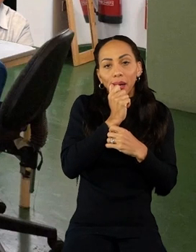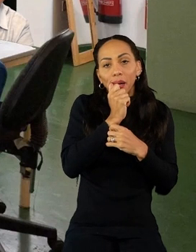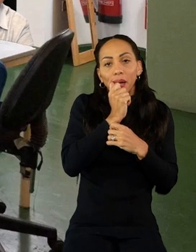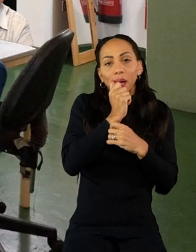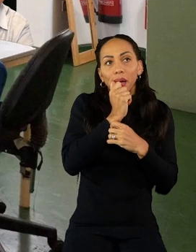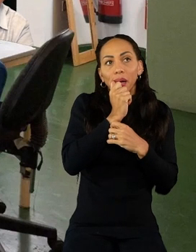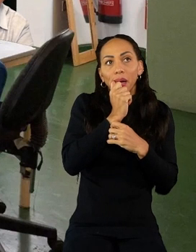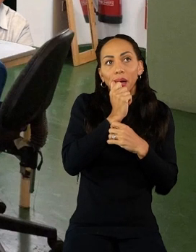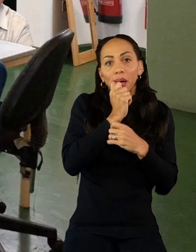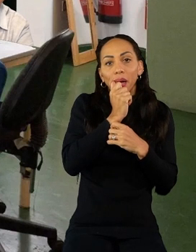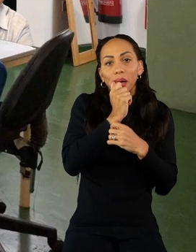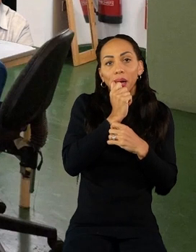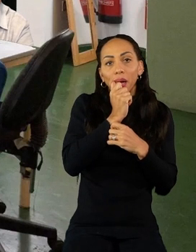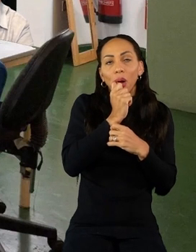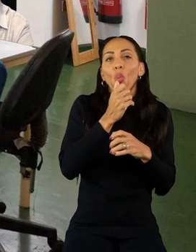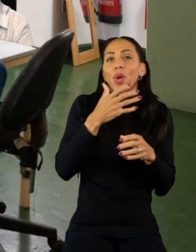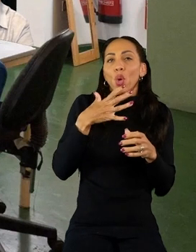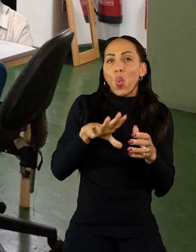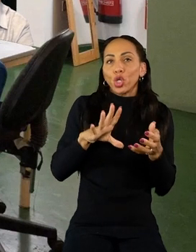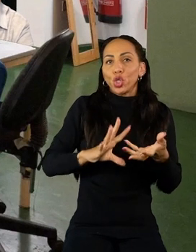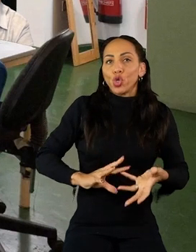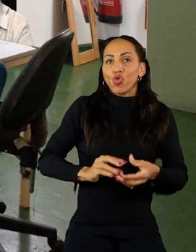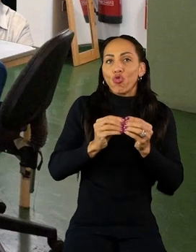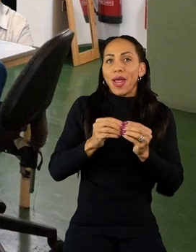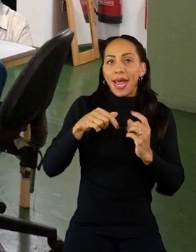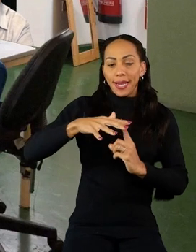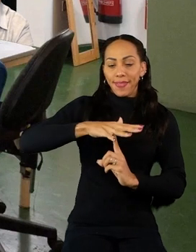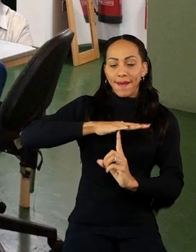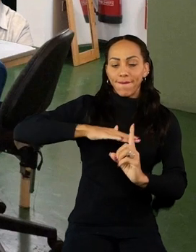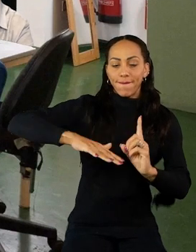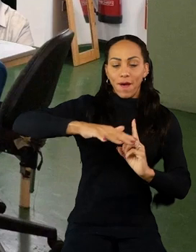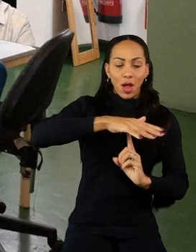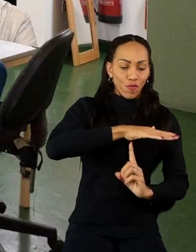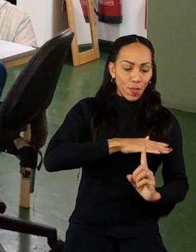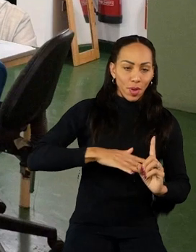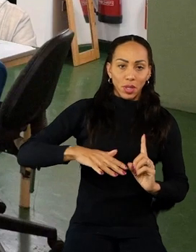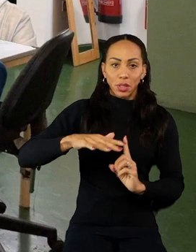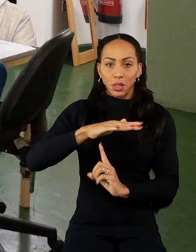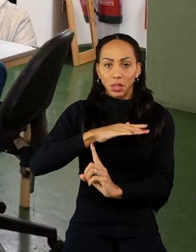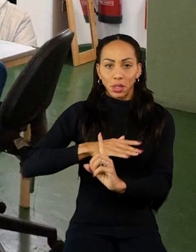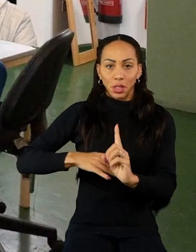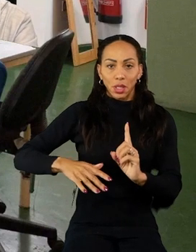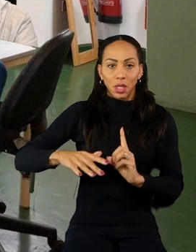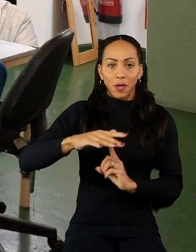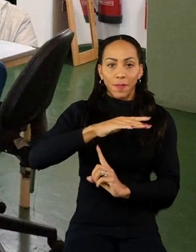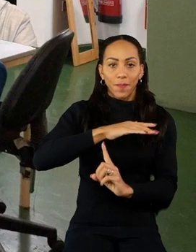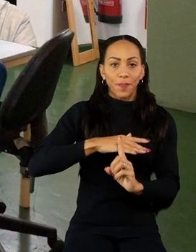But I think we would probably be looking to create these environments, these